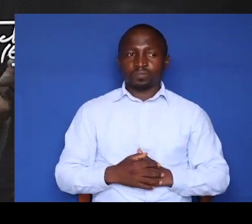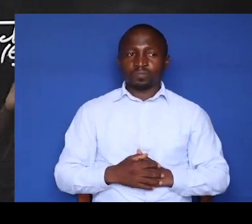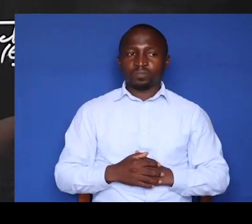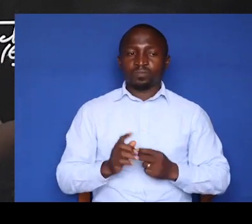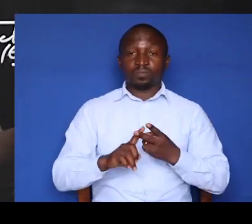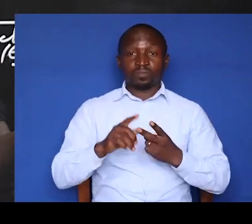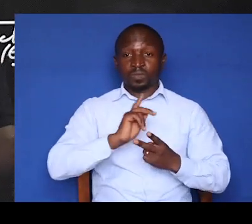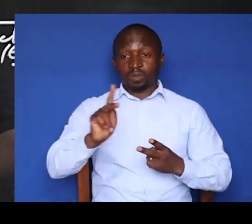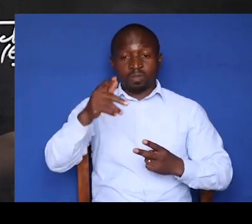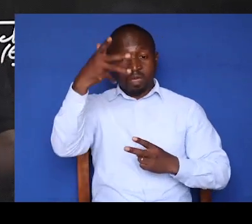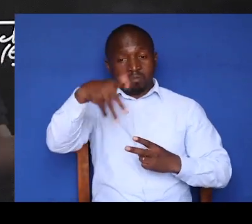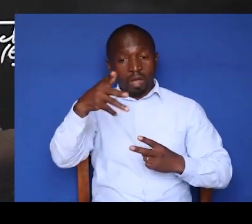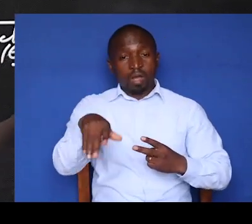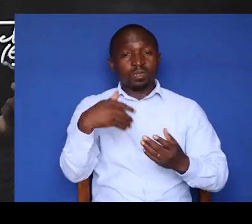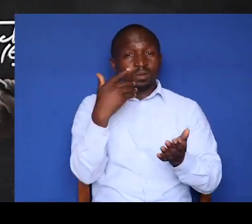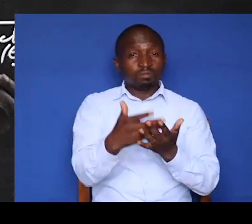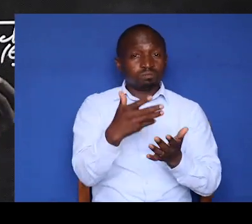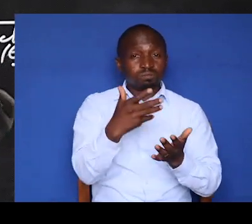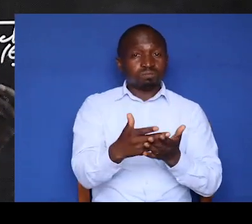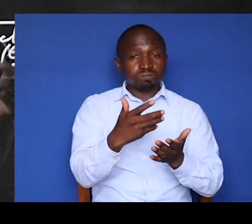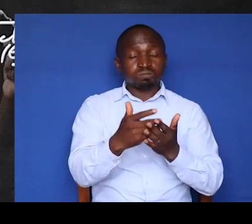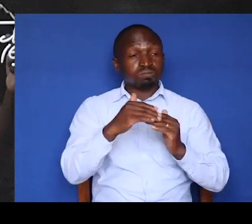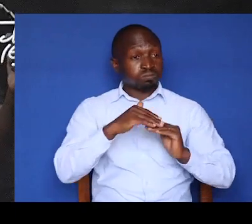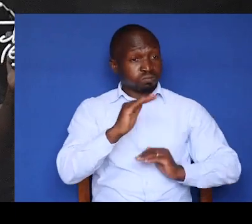If much saturated with water,